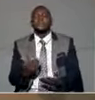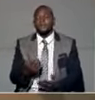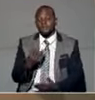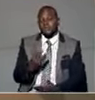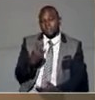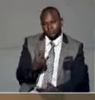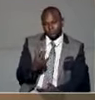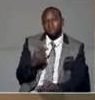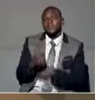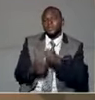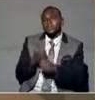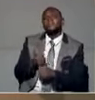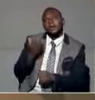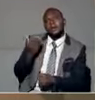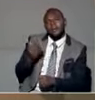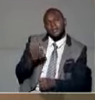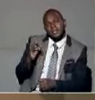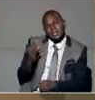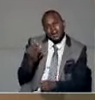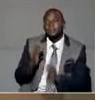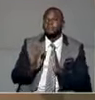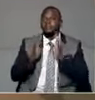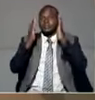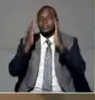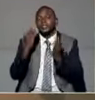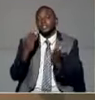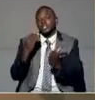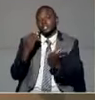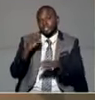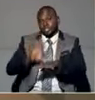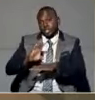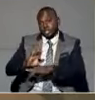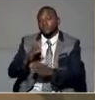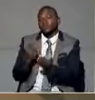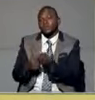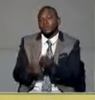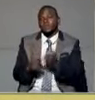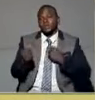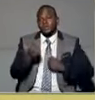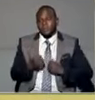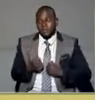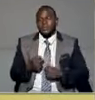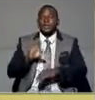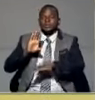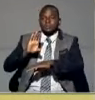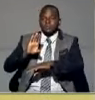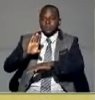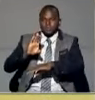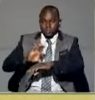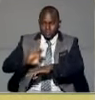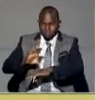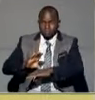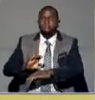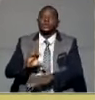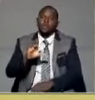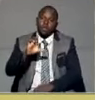ago, the third Archbishop of the Church of Uganda, Rwanda, Burundi, and Boga Zaire, Janan Luwum,